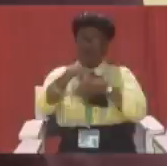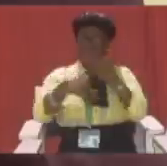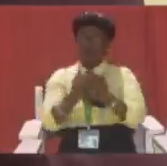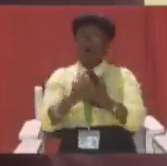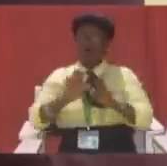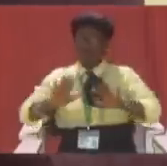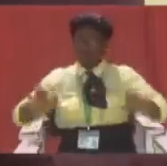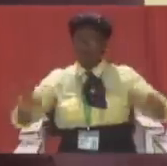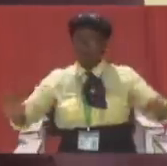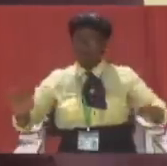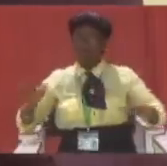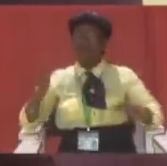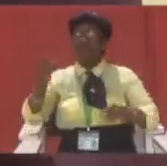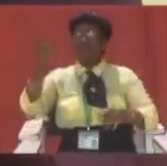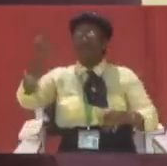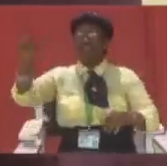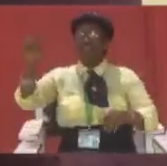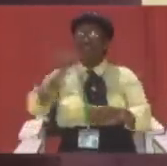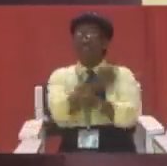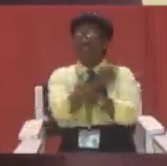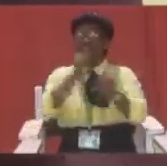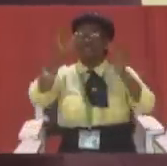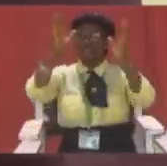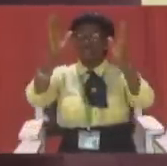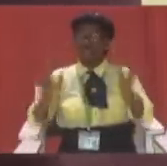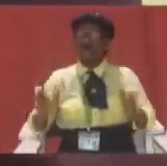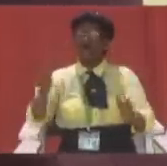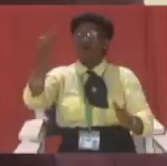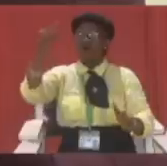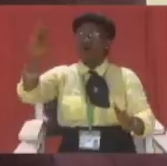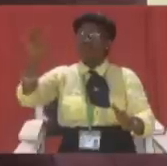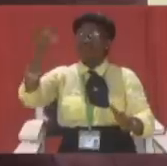the Savior of the whole world,